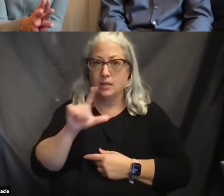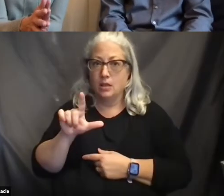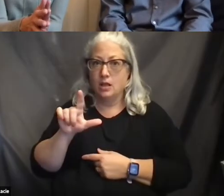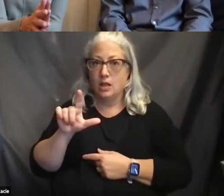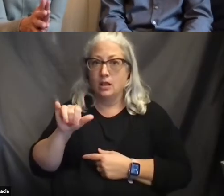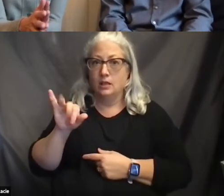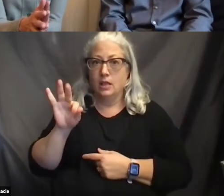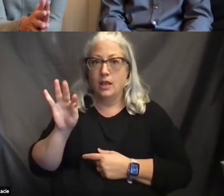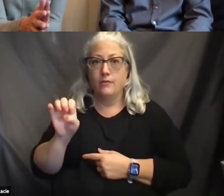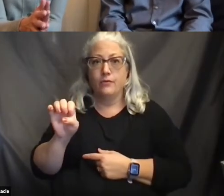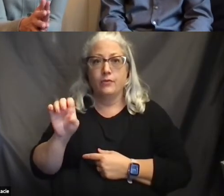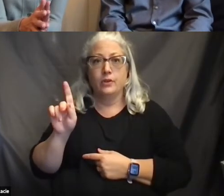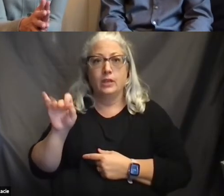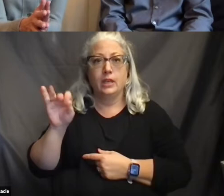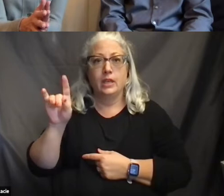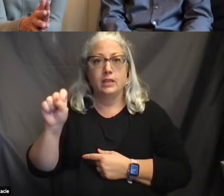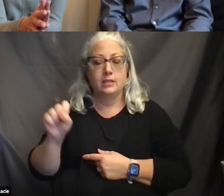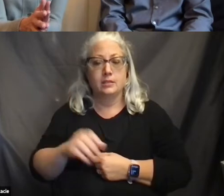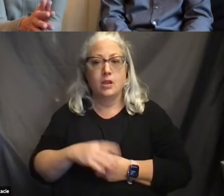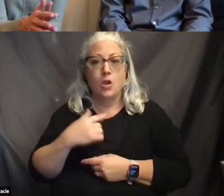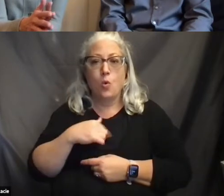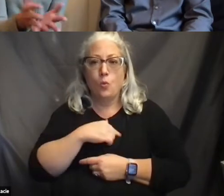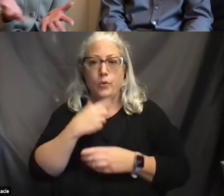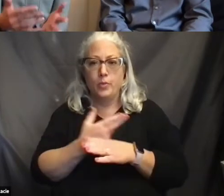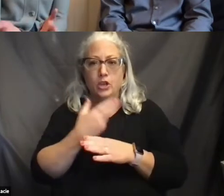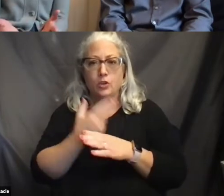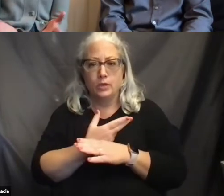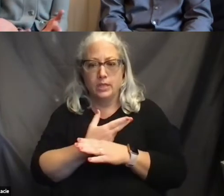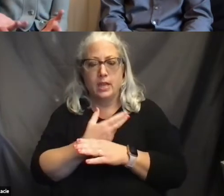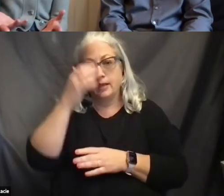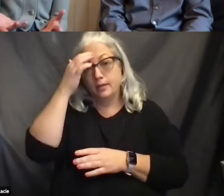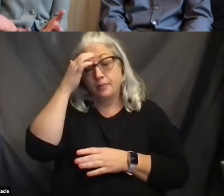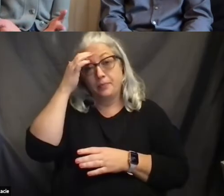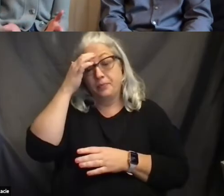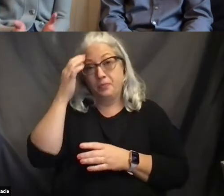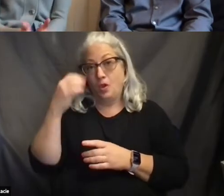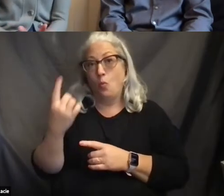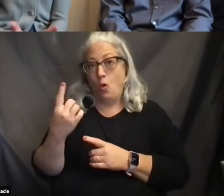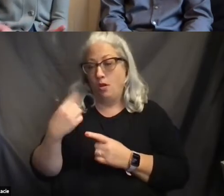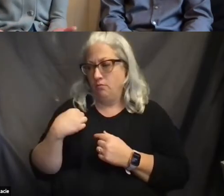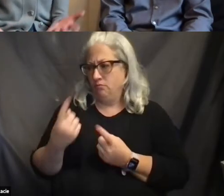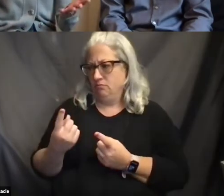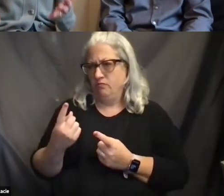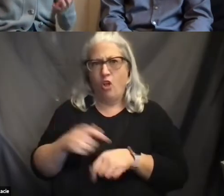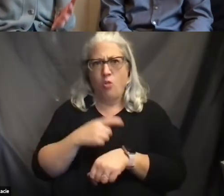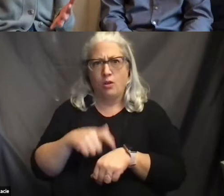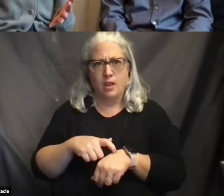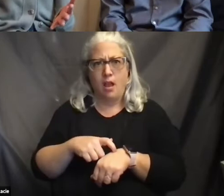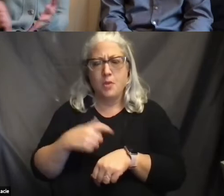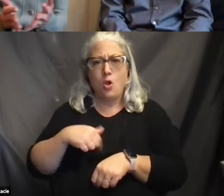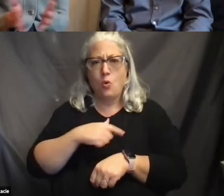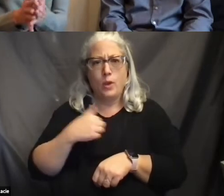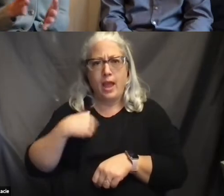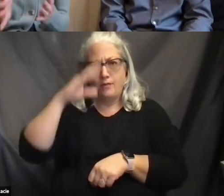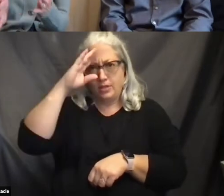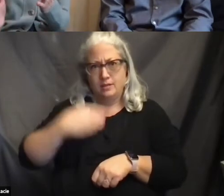you know, we've been using the one that, you know, our son is now 12. And, you know, we don't have another son above him.